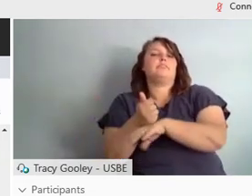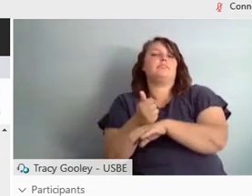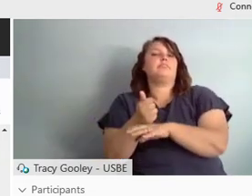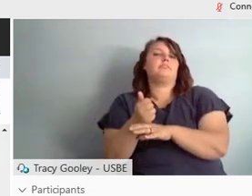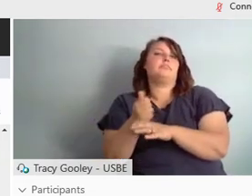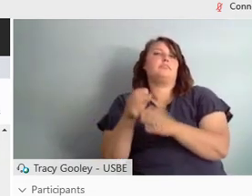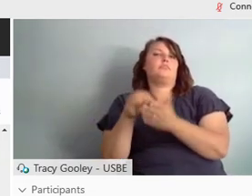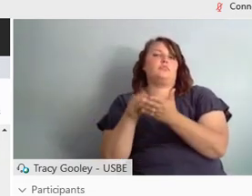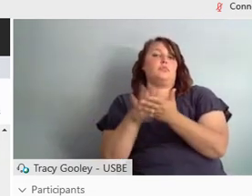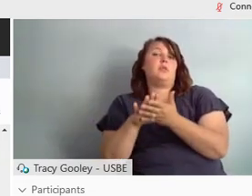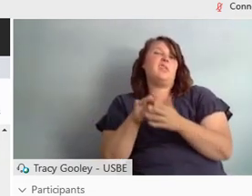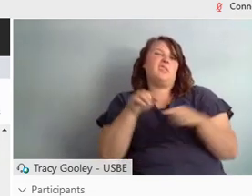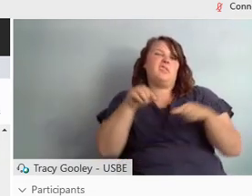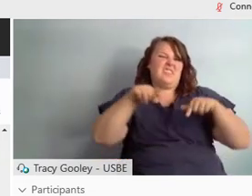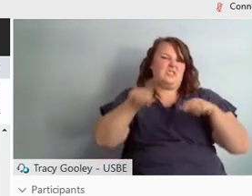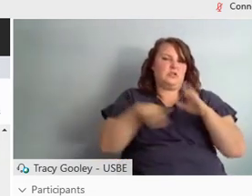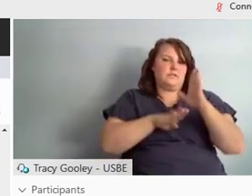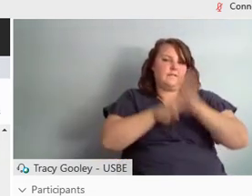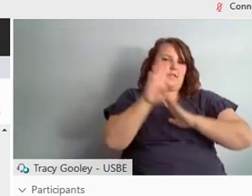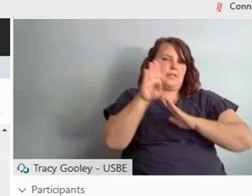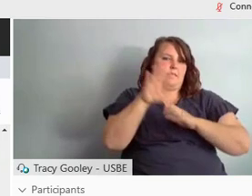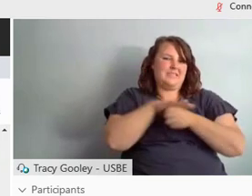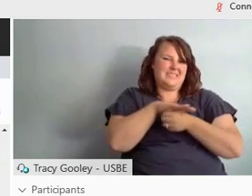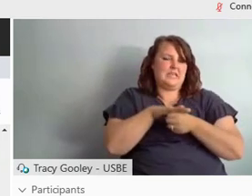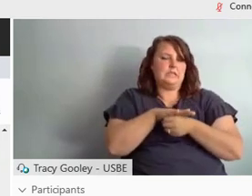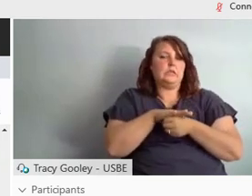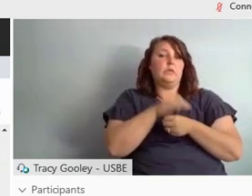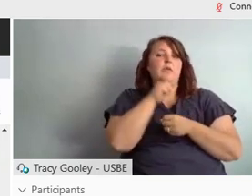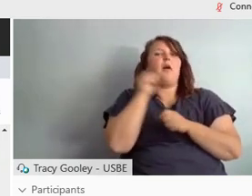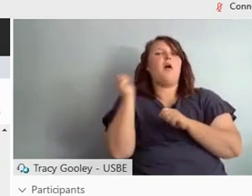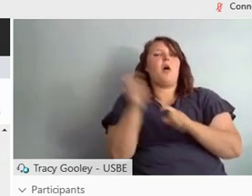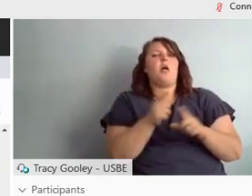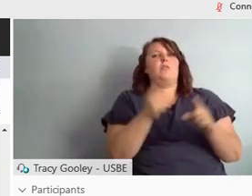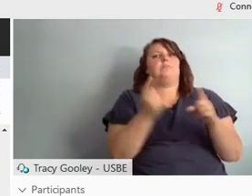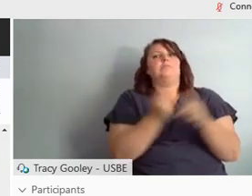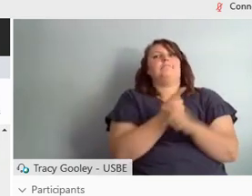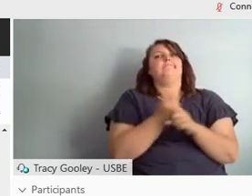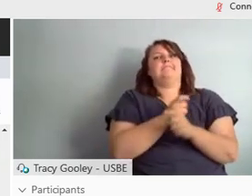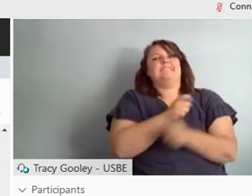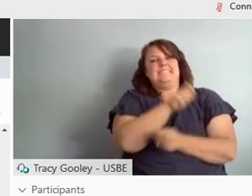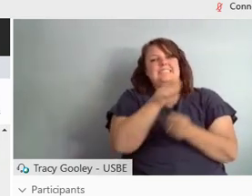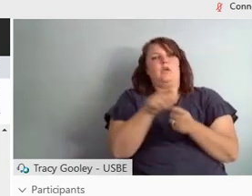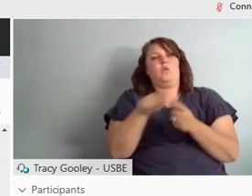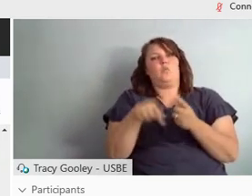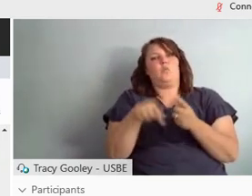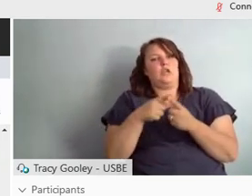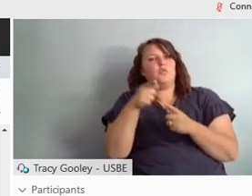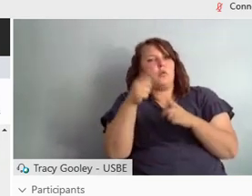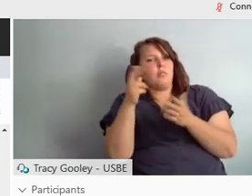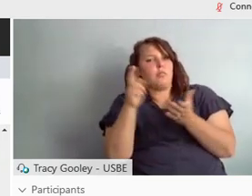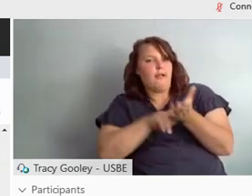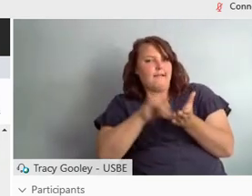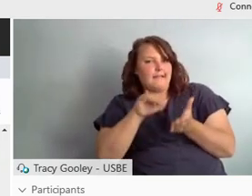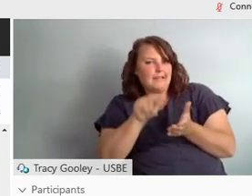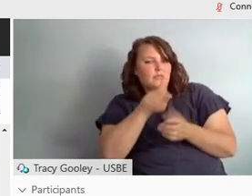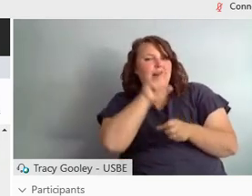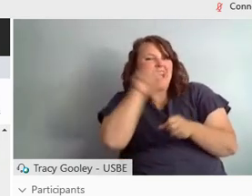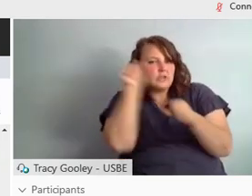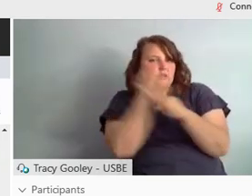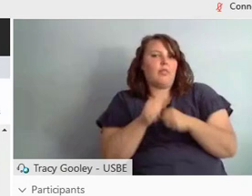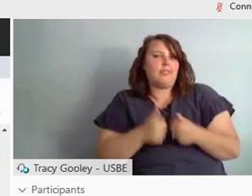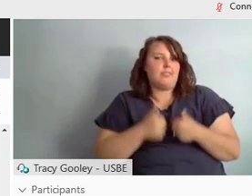this is just a development site, so not everything is quite in order the way that it will be when you log into the